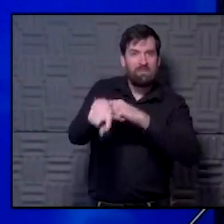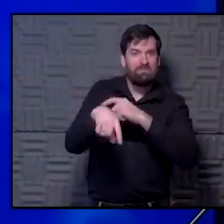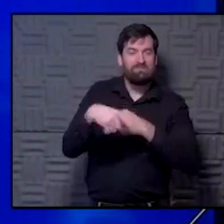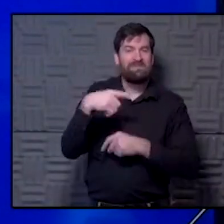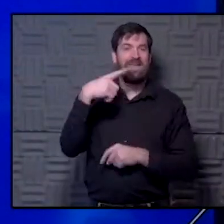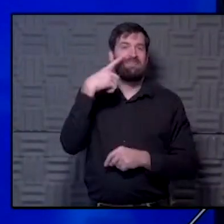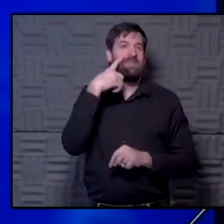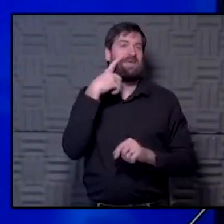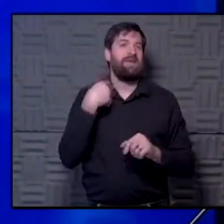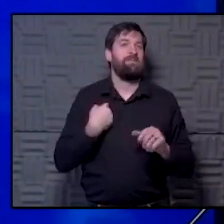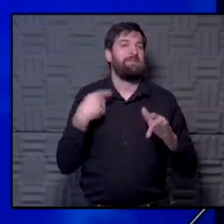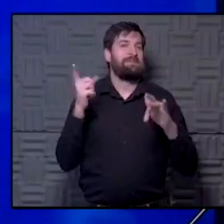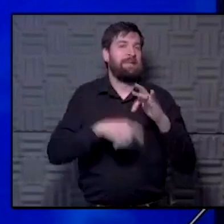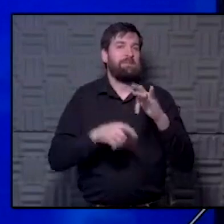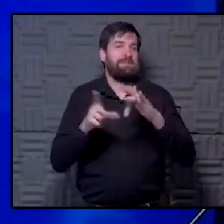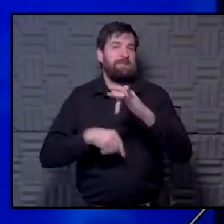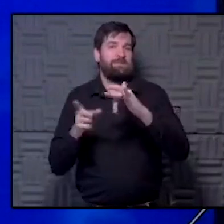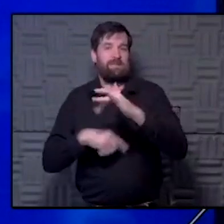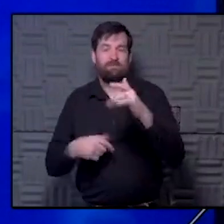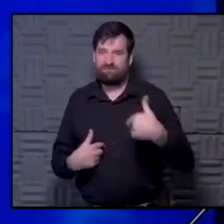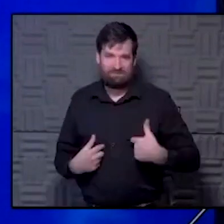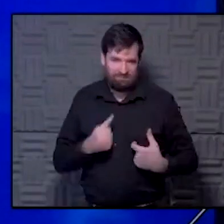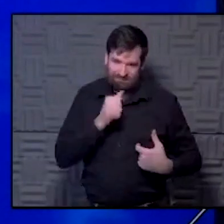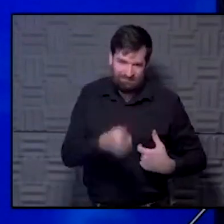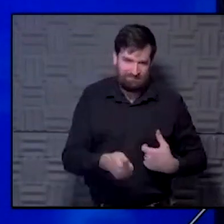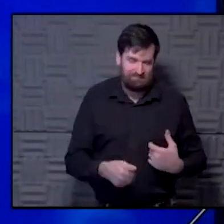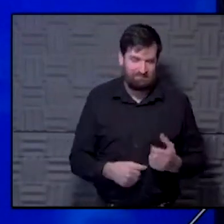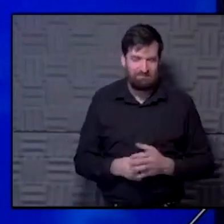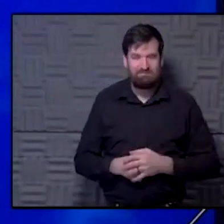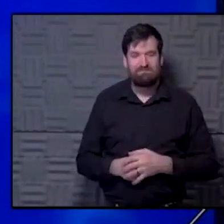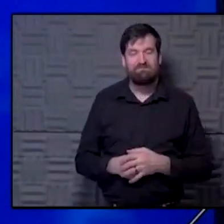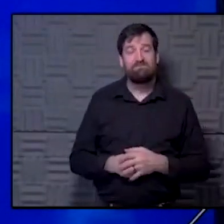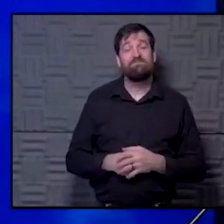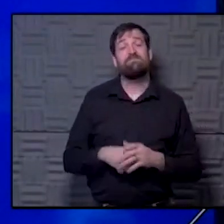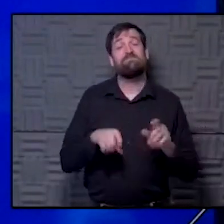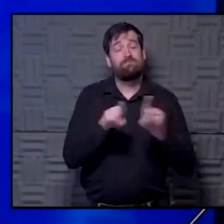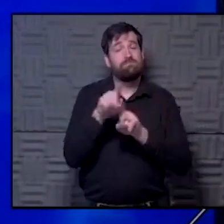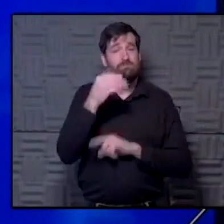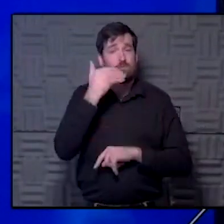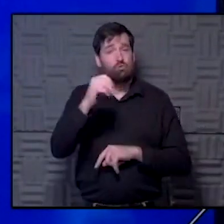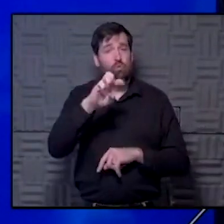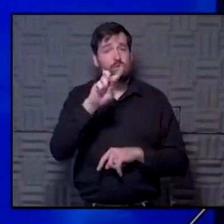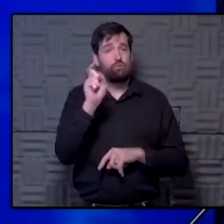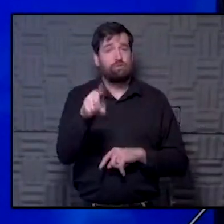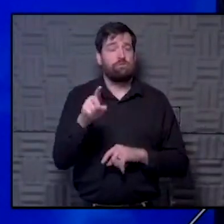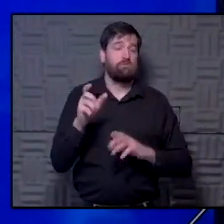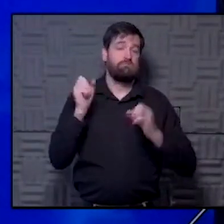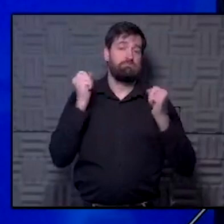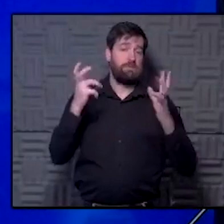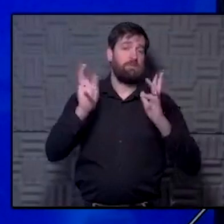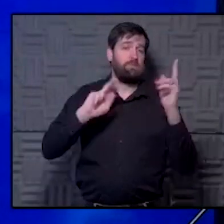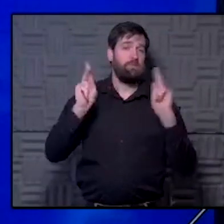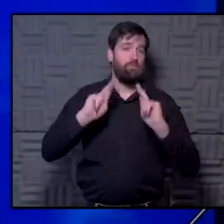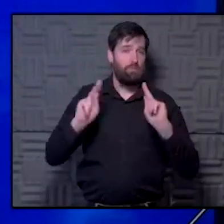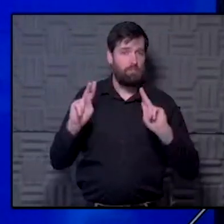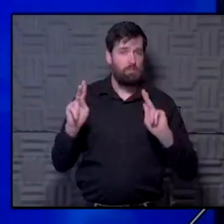thinks I'm passing her over, and I'm not. And I think it also is a good question because a lot of people are asking